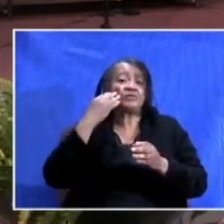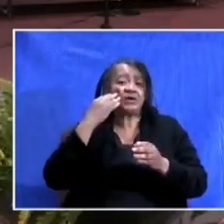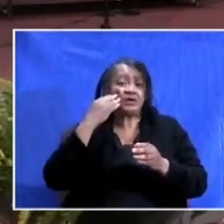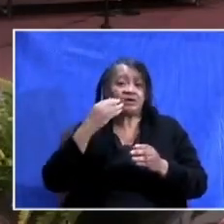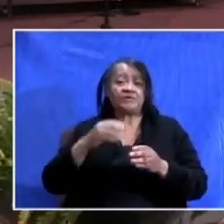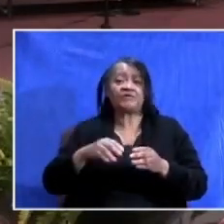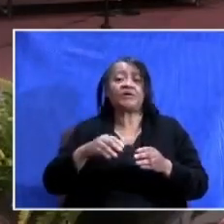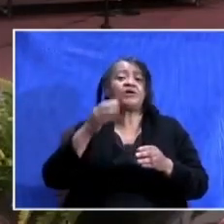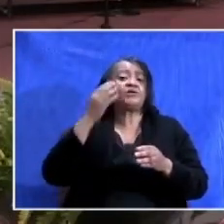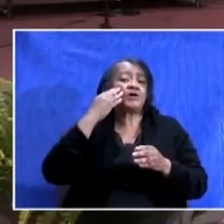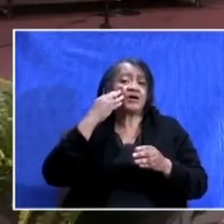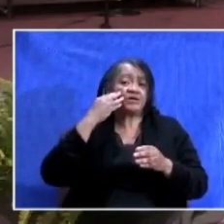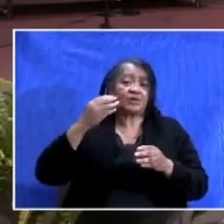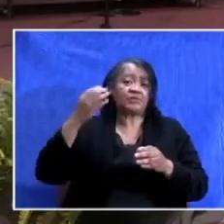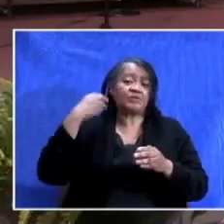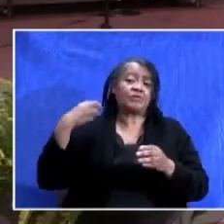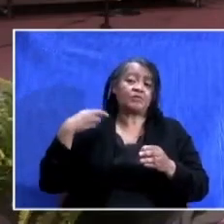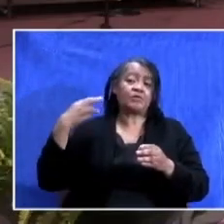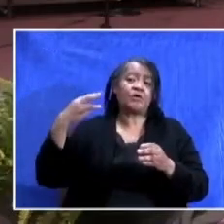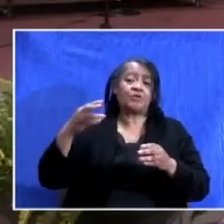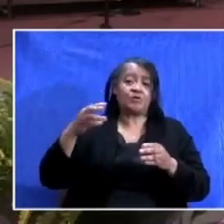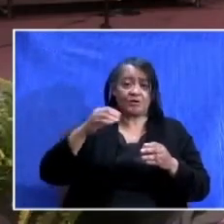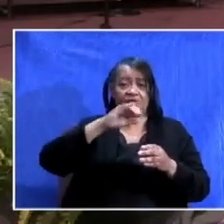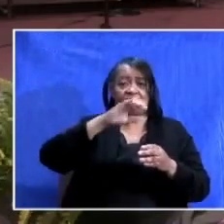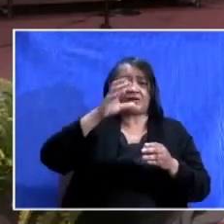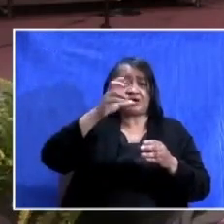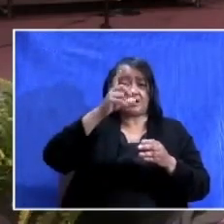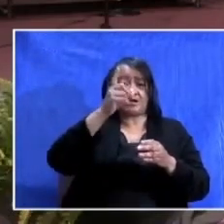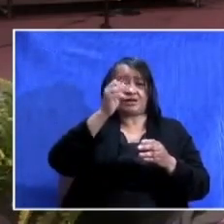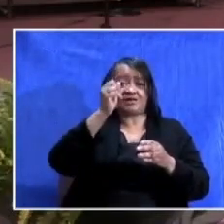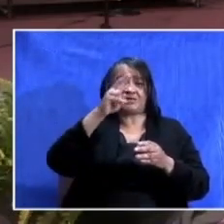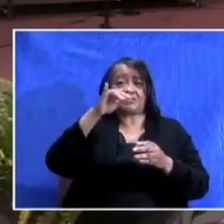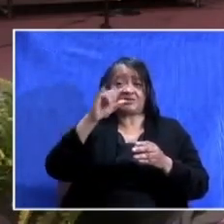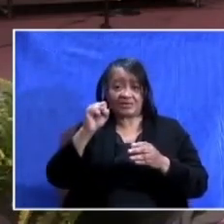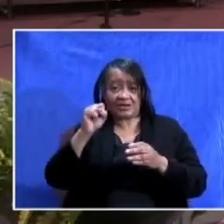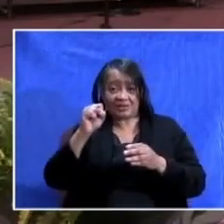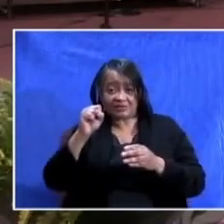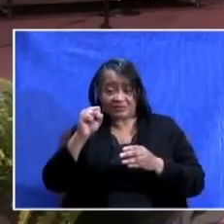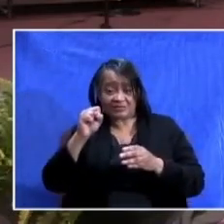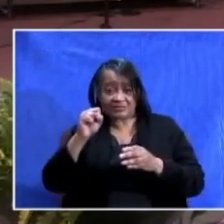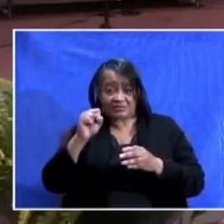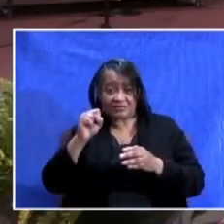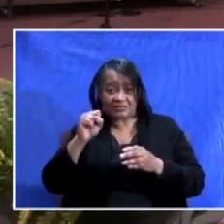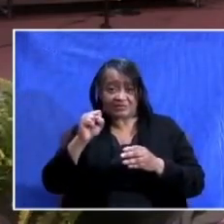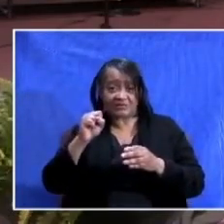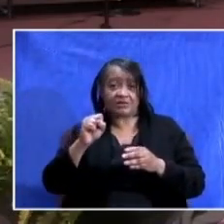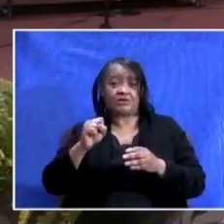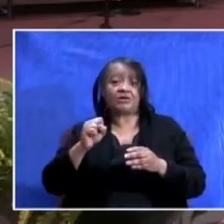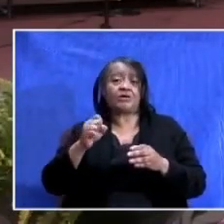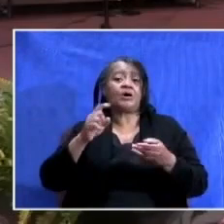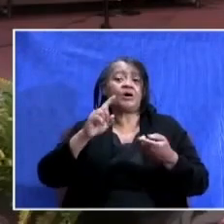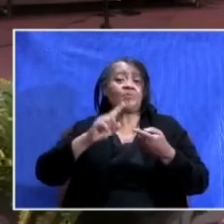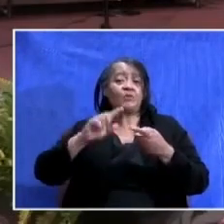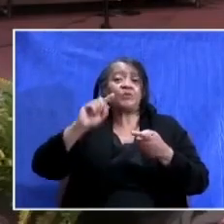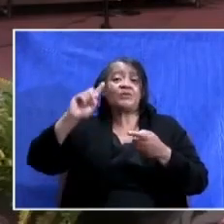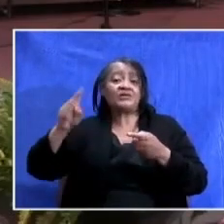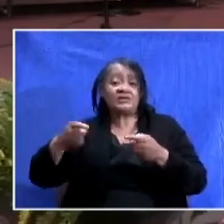Capitol. Put another Davis in there now. They should. A woman. Georgia